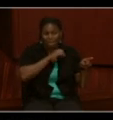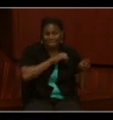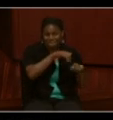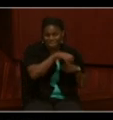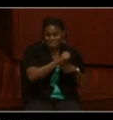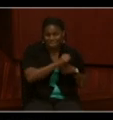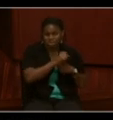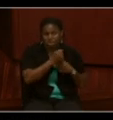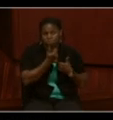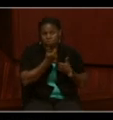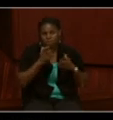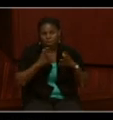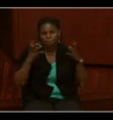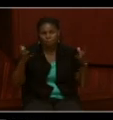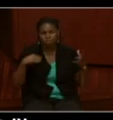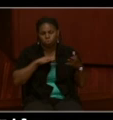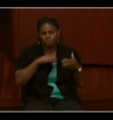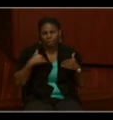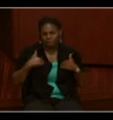Because of the volume that we have here in D.C.